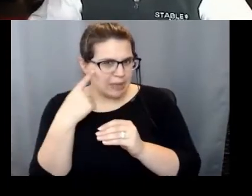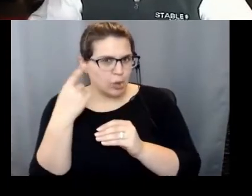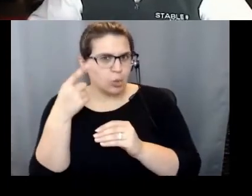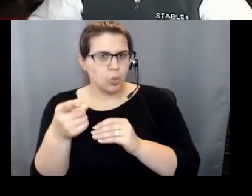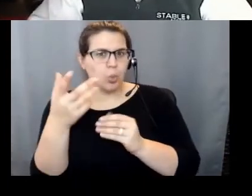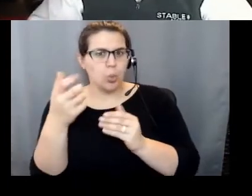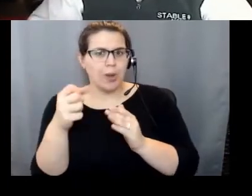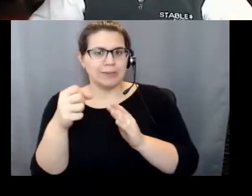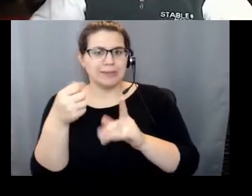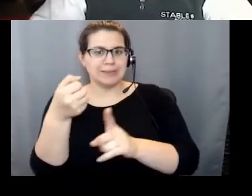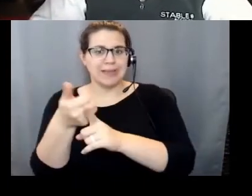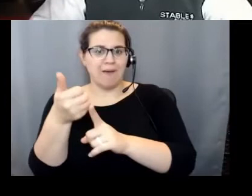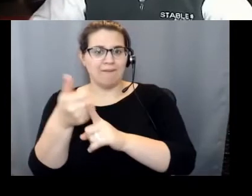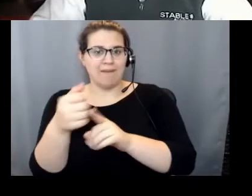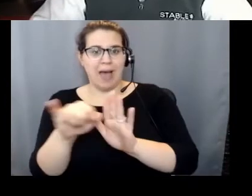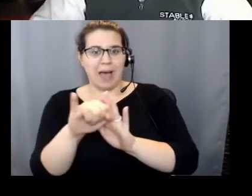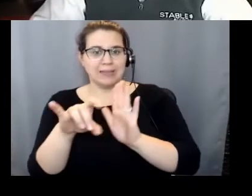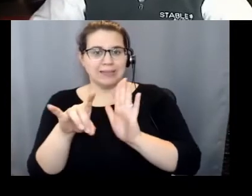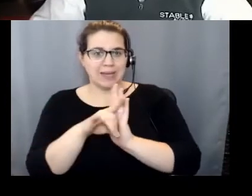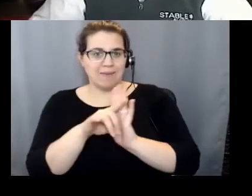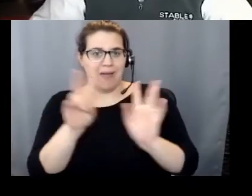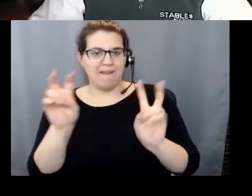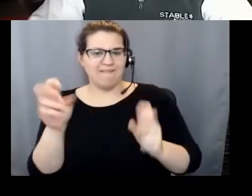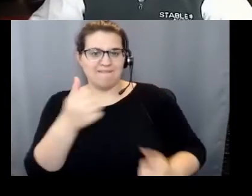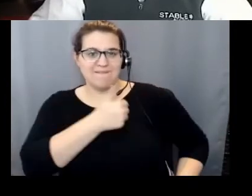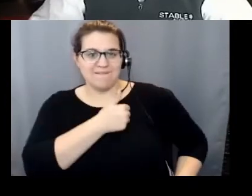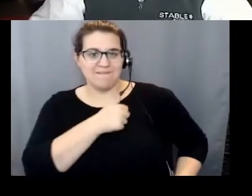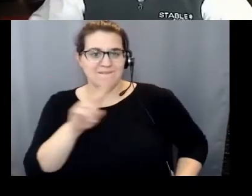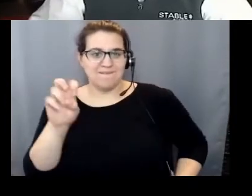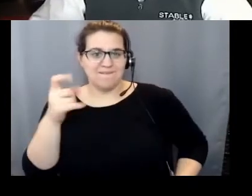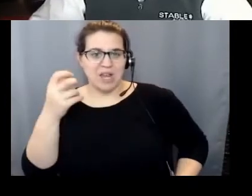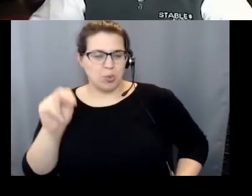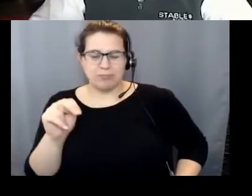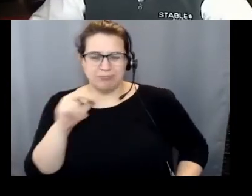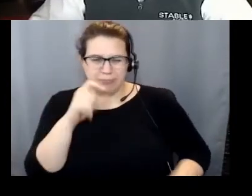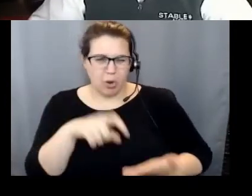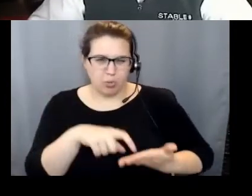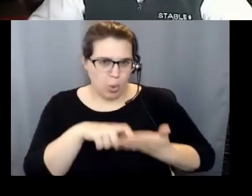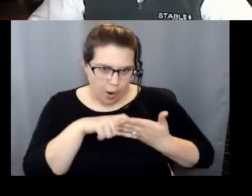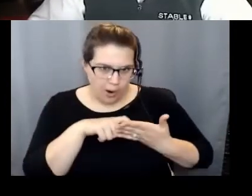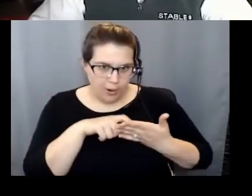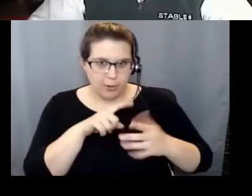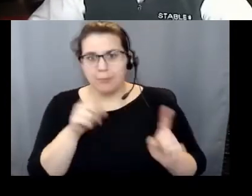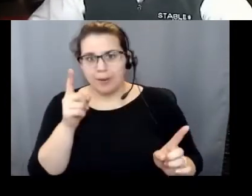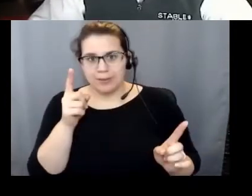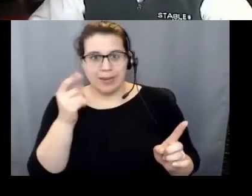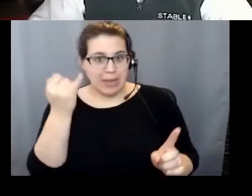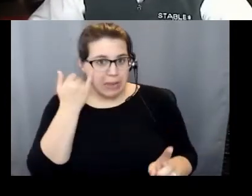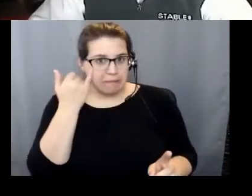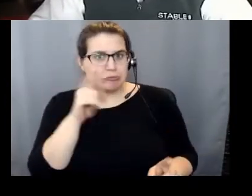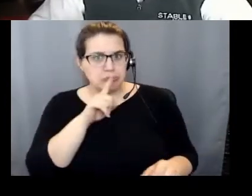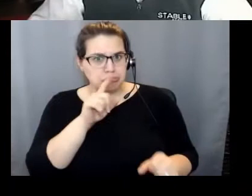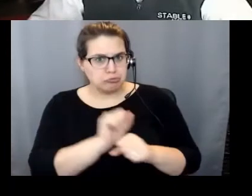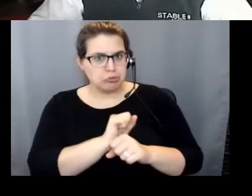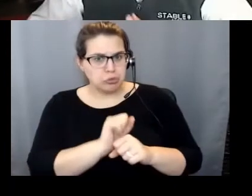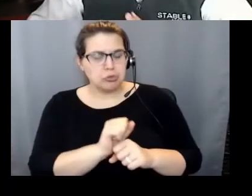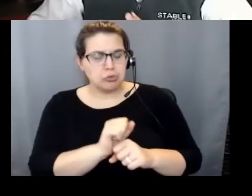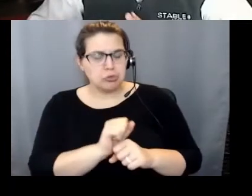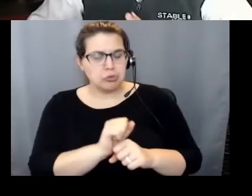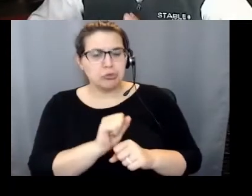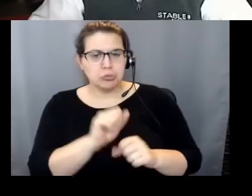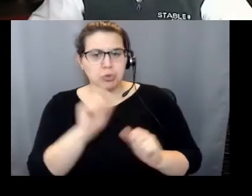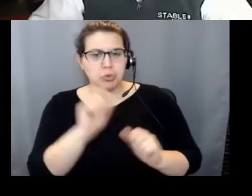as a veteran. It's not a required checkbox in order to click on next, but you could check that if it was applicable. Otherwise,